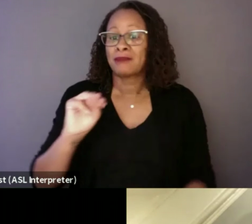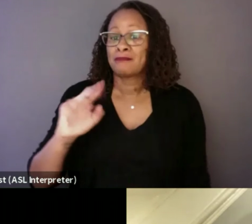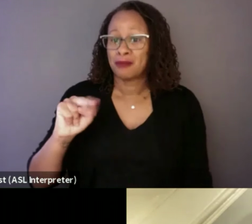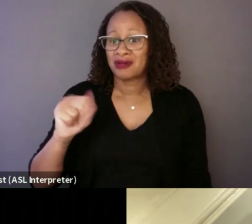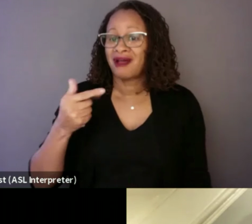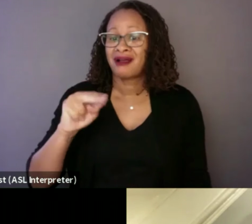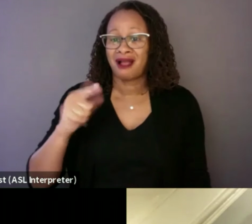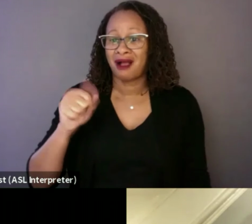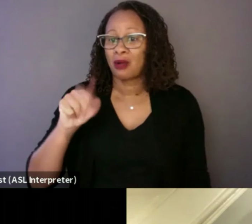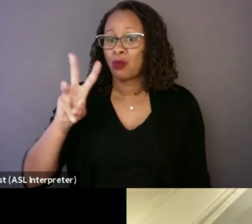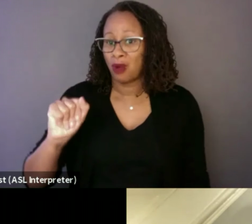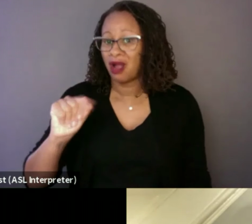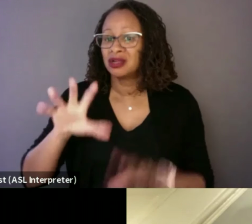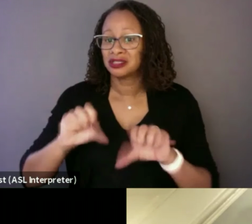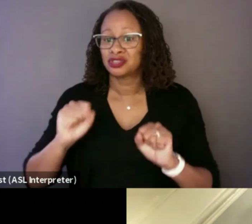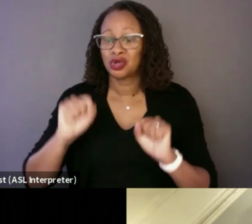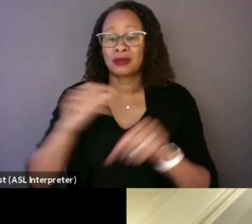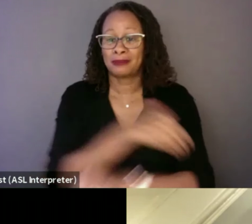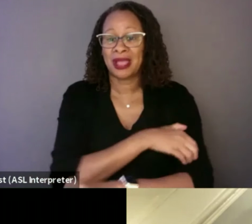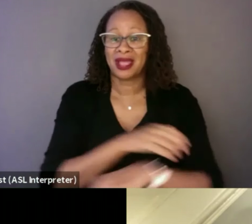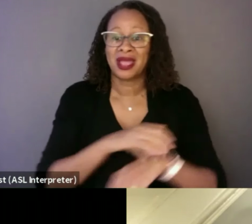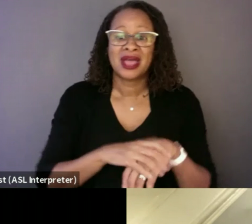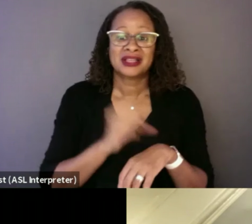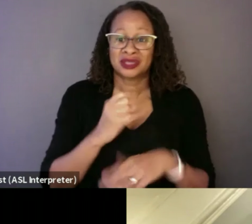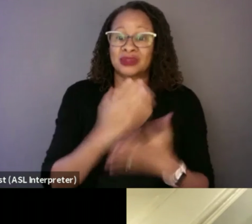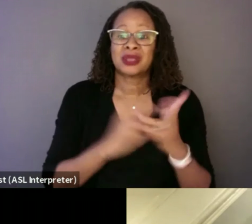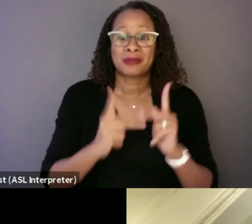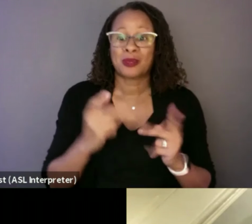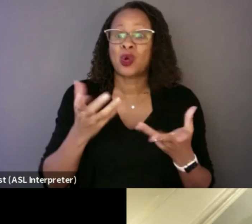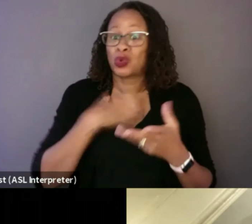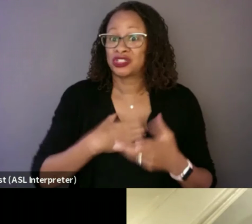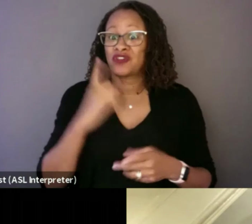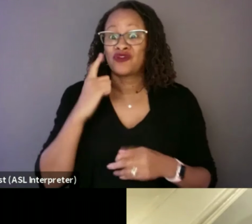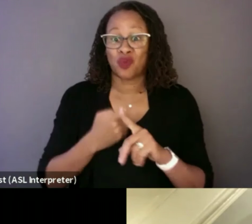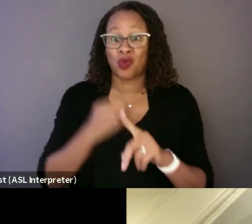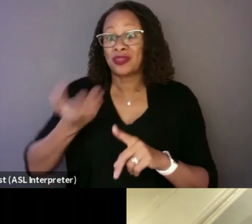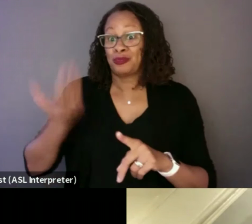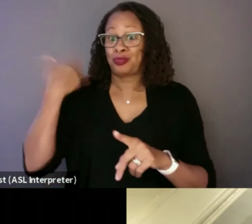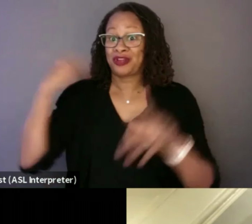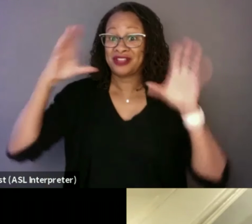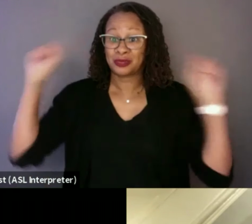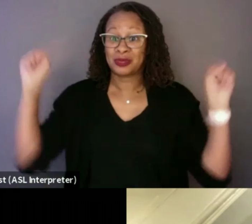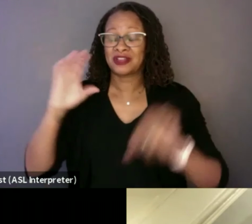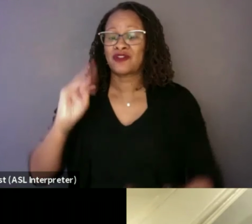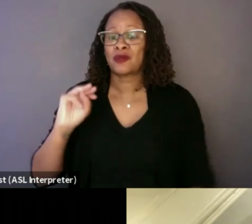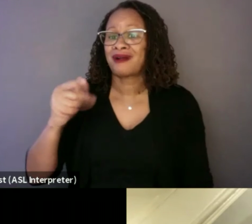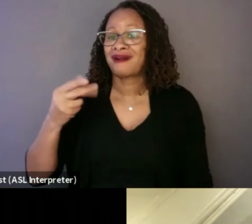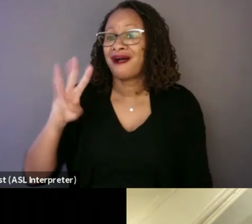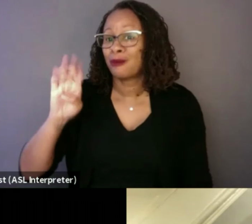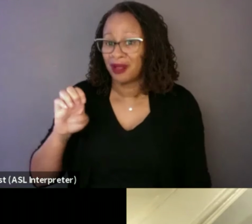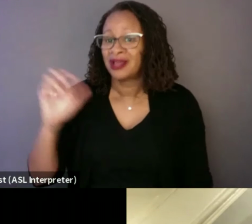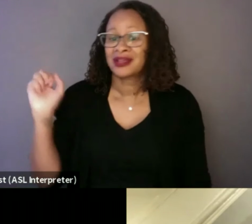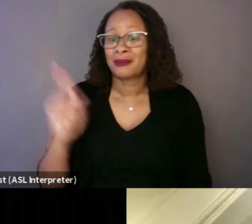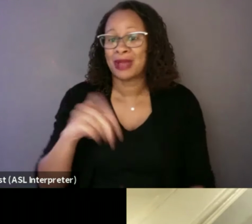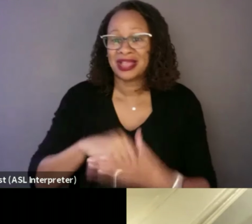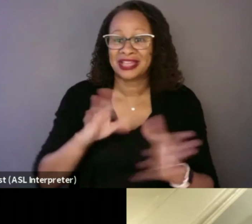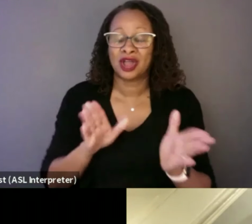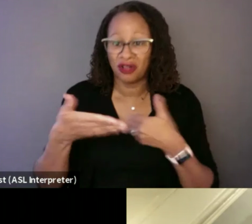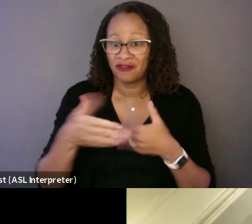some journalists are now wishing for Mugabe to come back in office, which I think says a lot about the current situation in terms